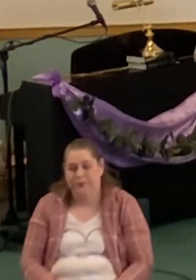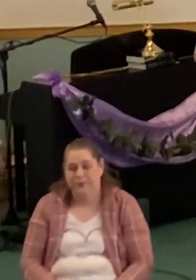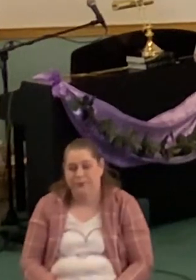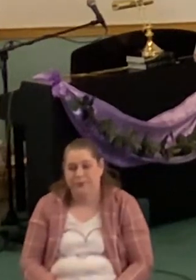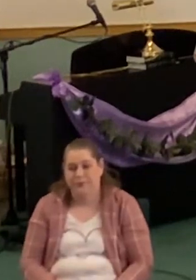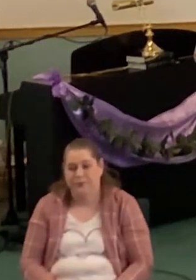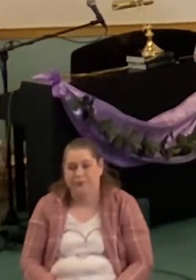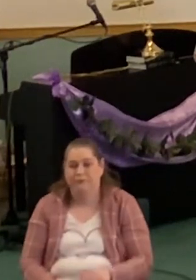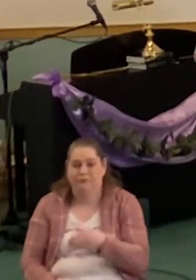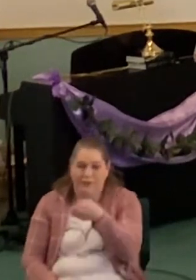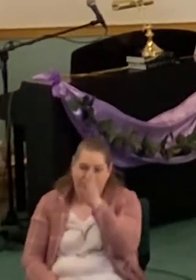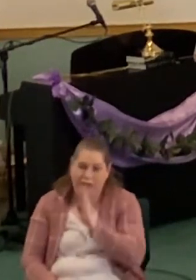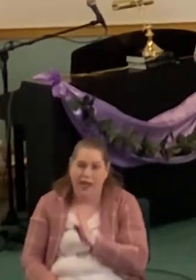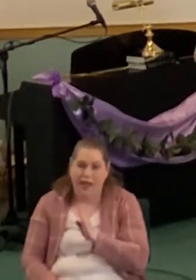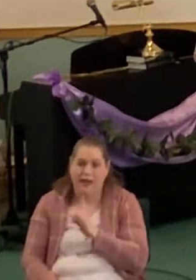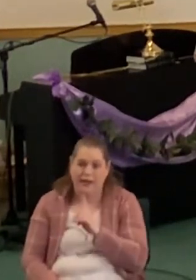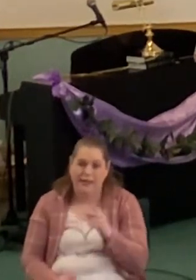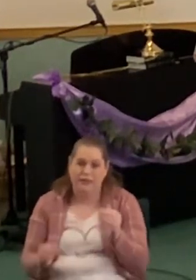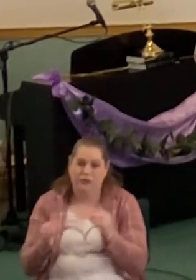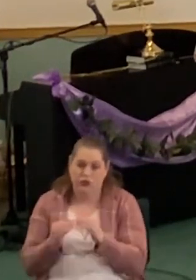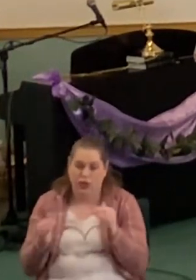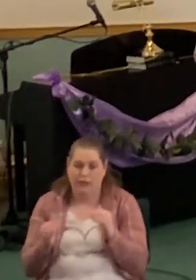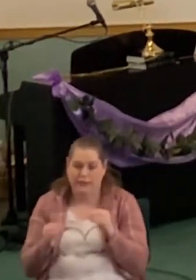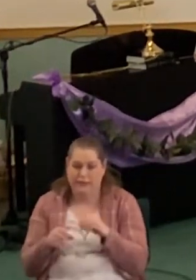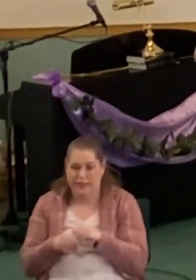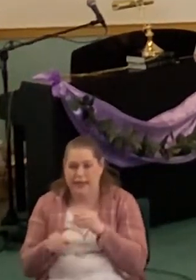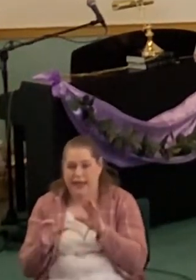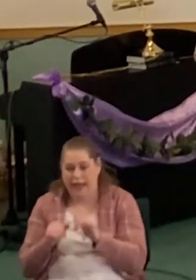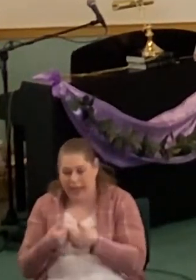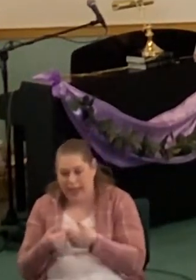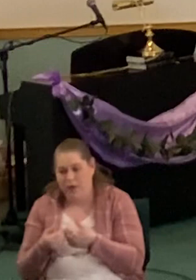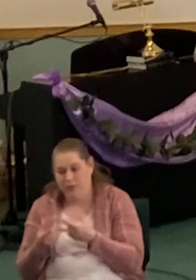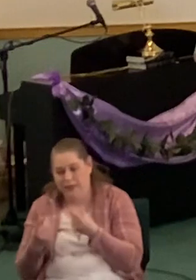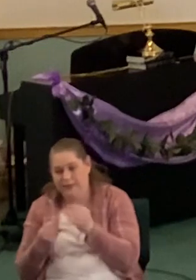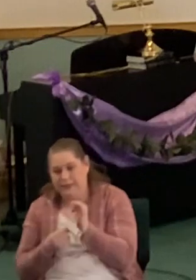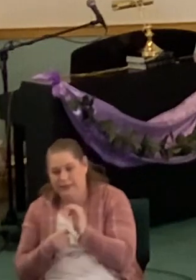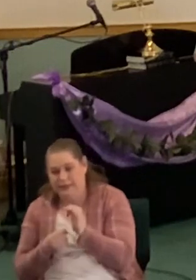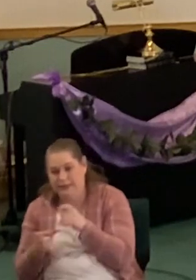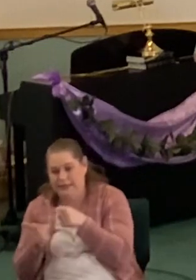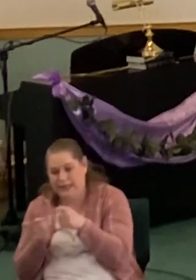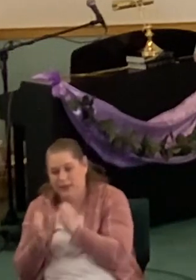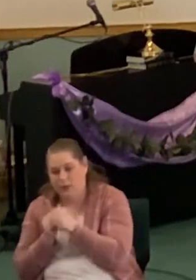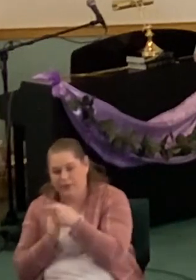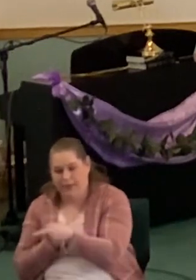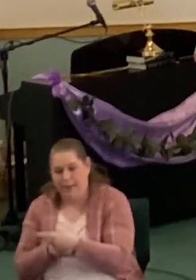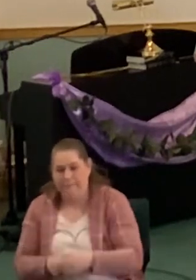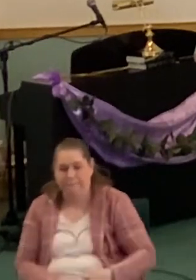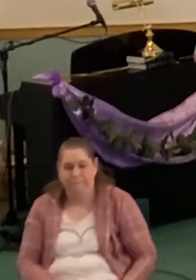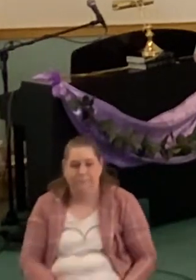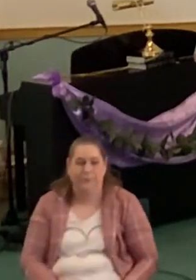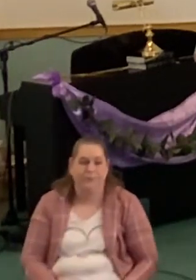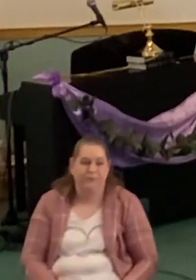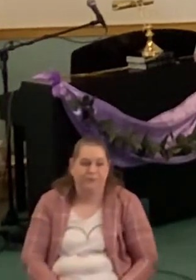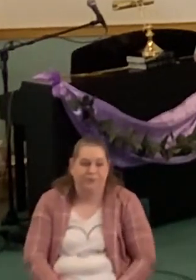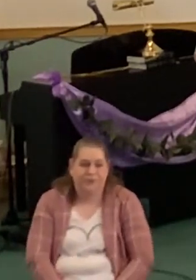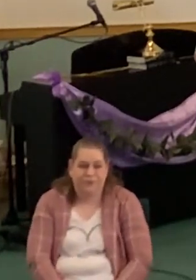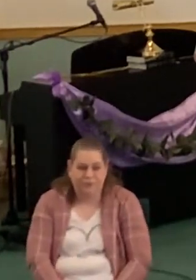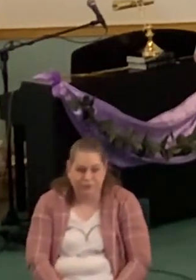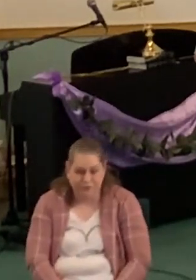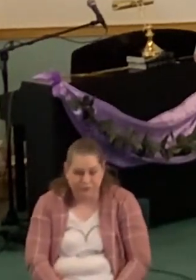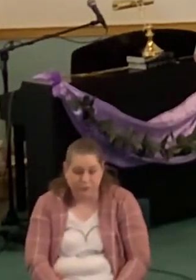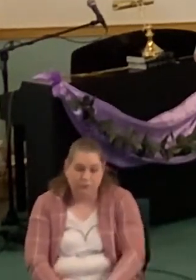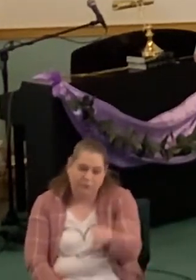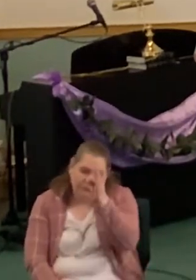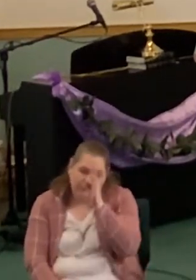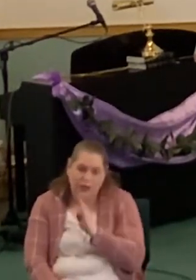a specific way here. So God reveals to Habakkuk who these people are. God reveals to Habakkuk